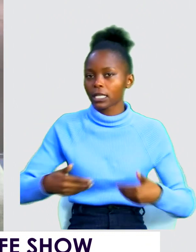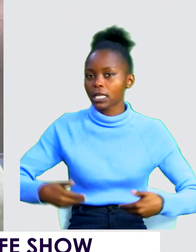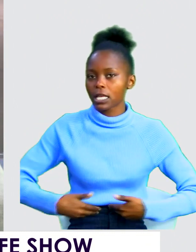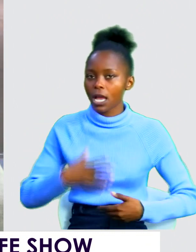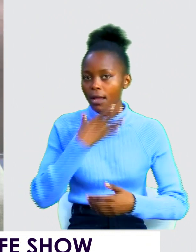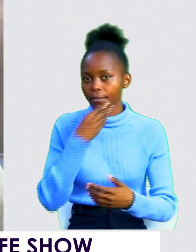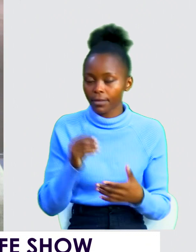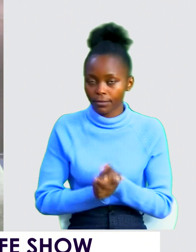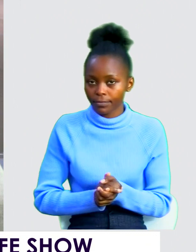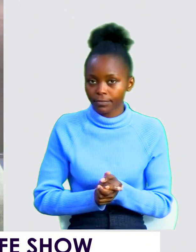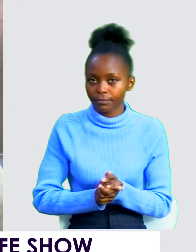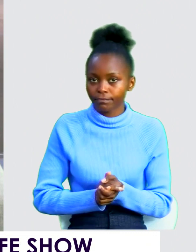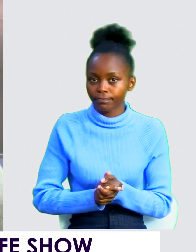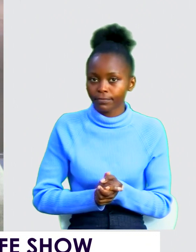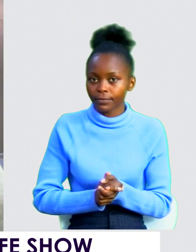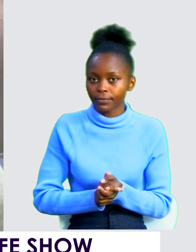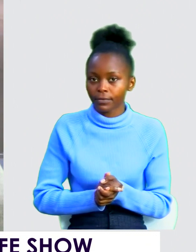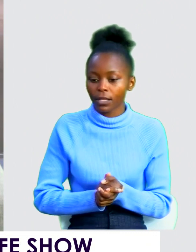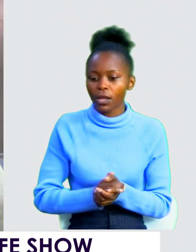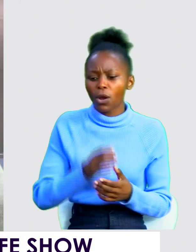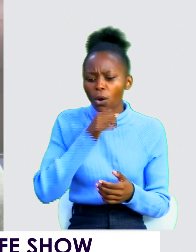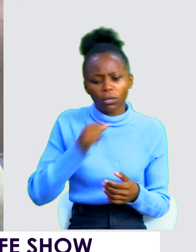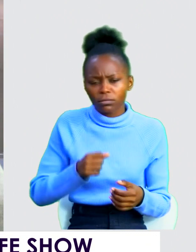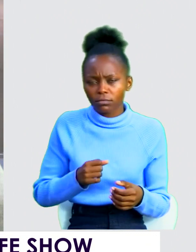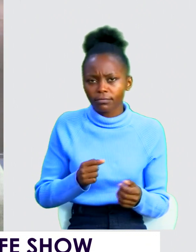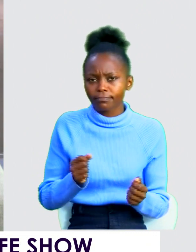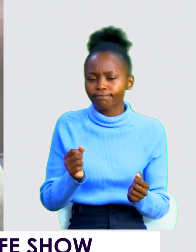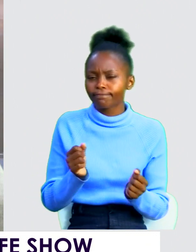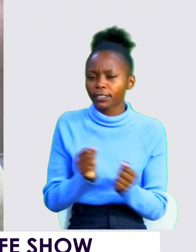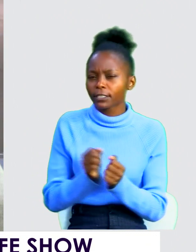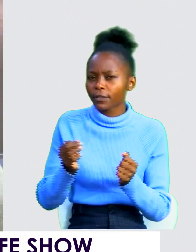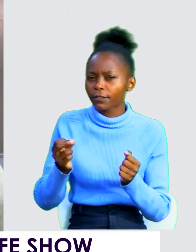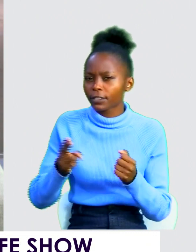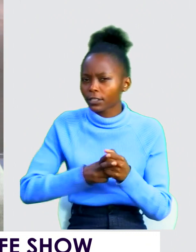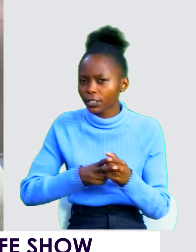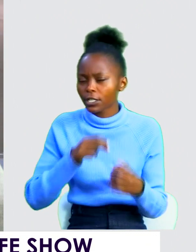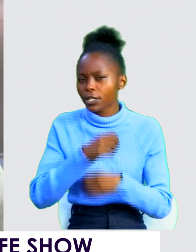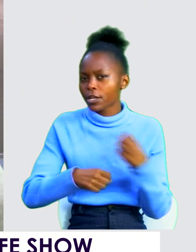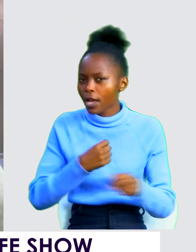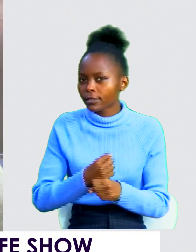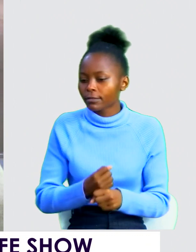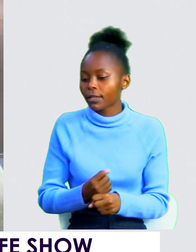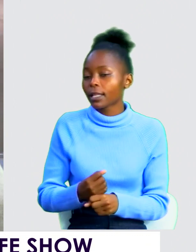17 years, the youngest being 15 years.